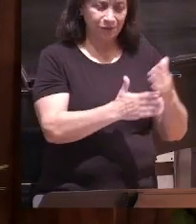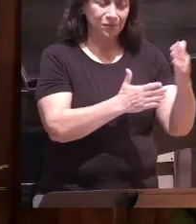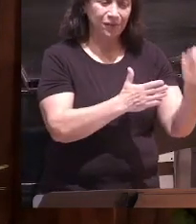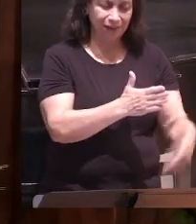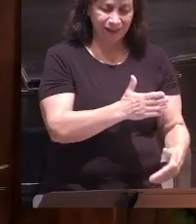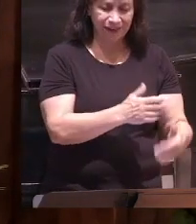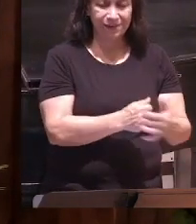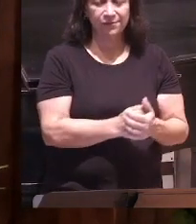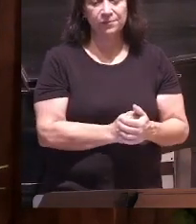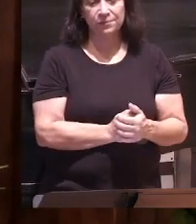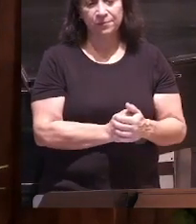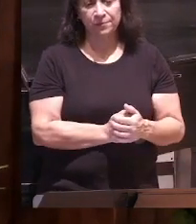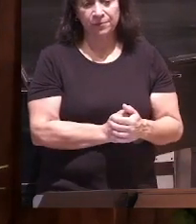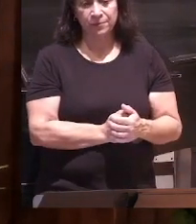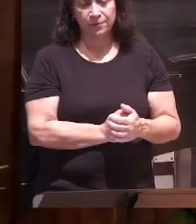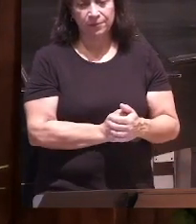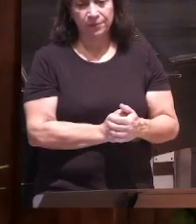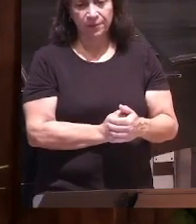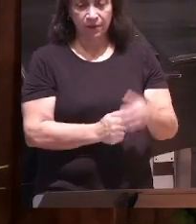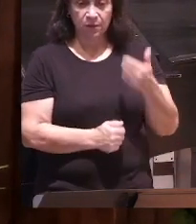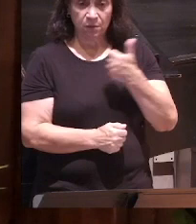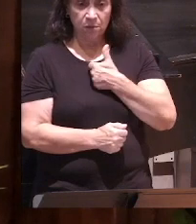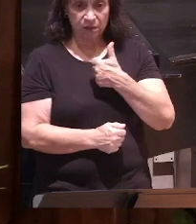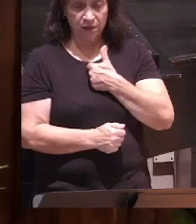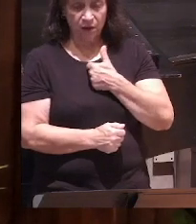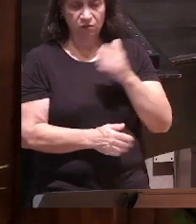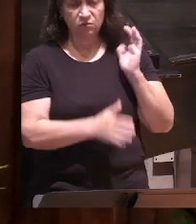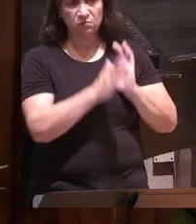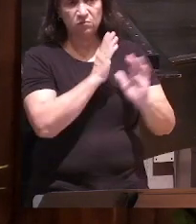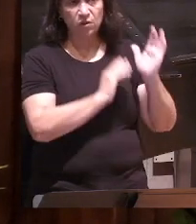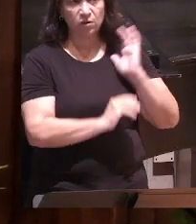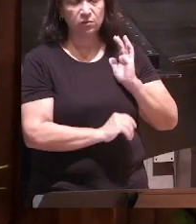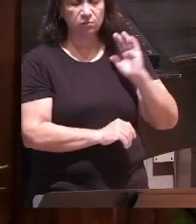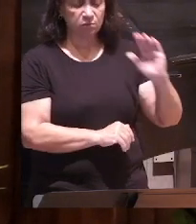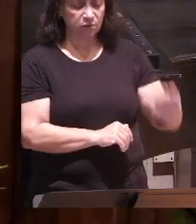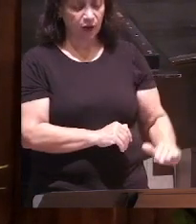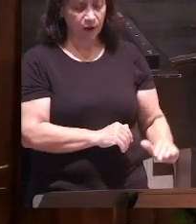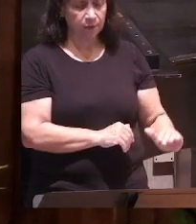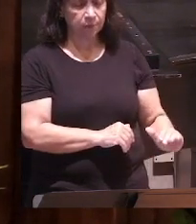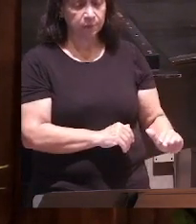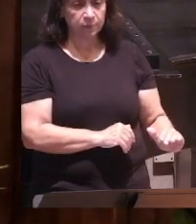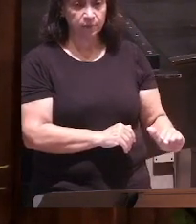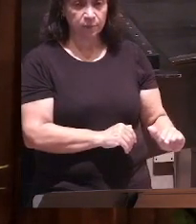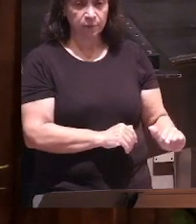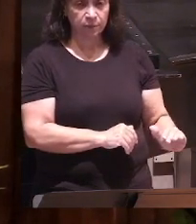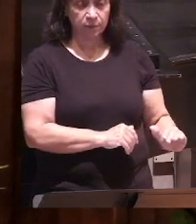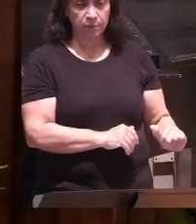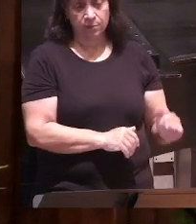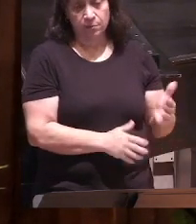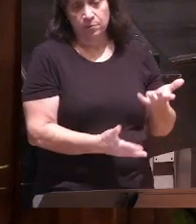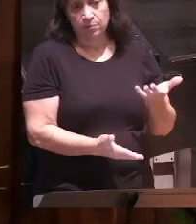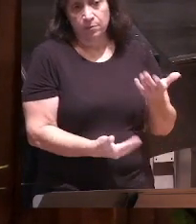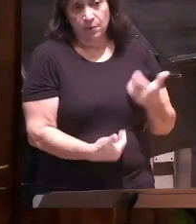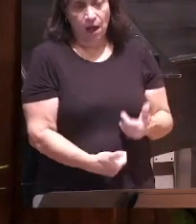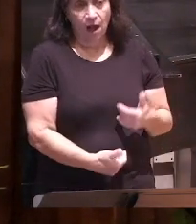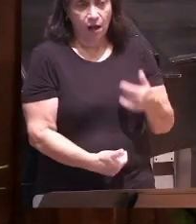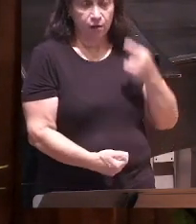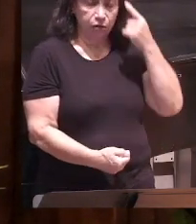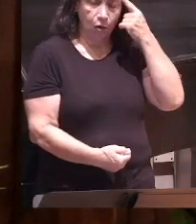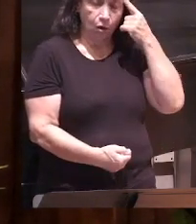end. When I was a child, I